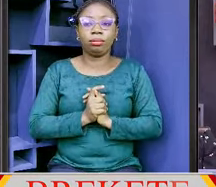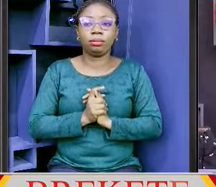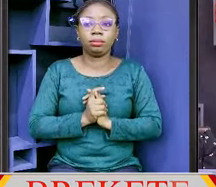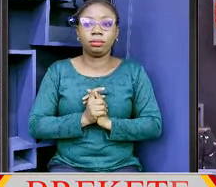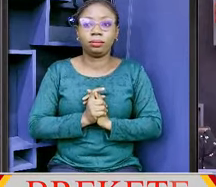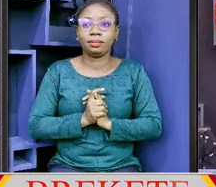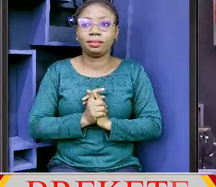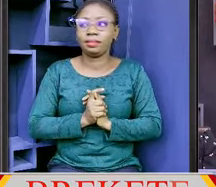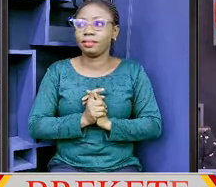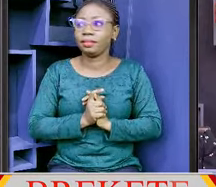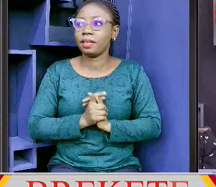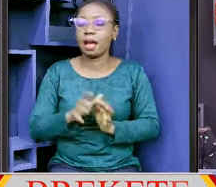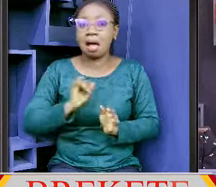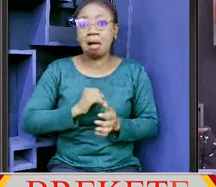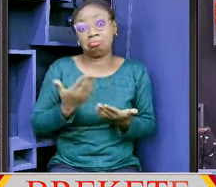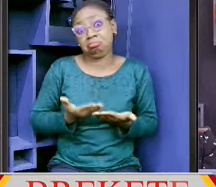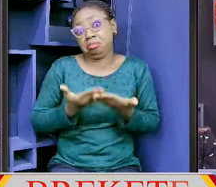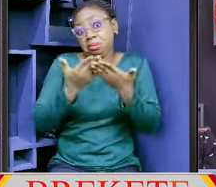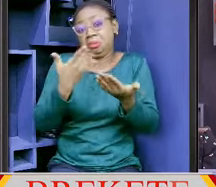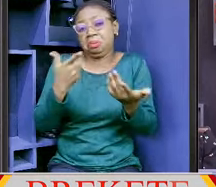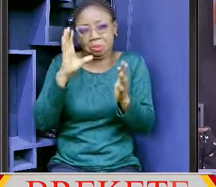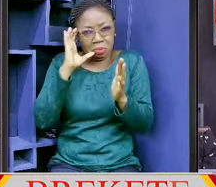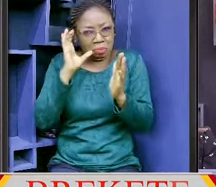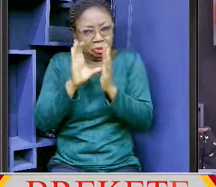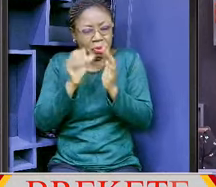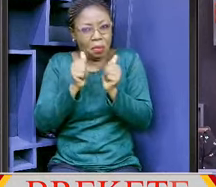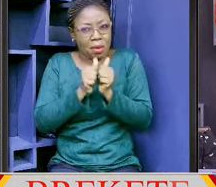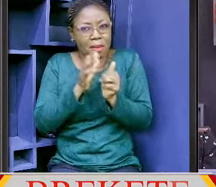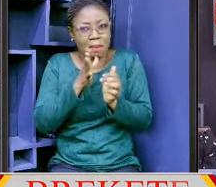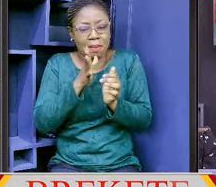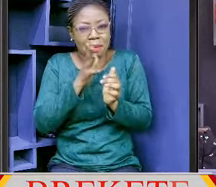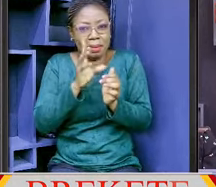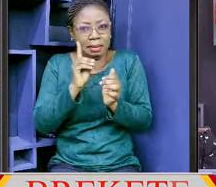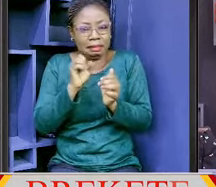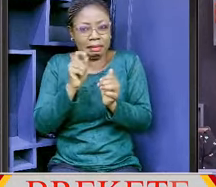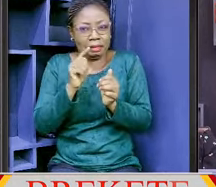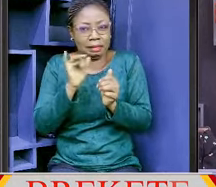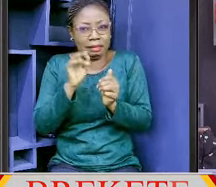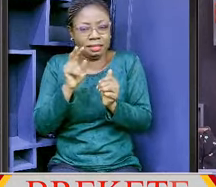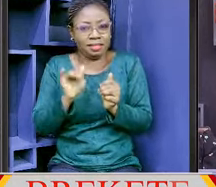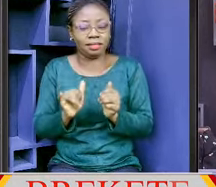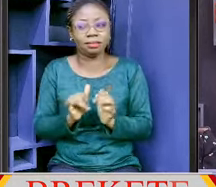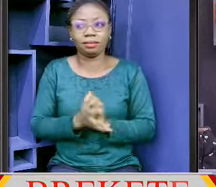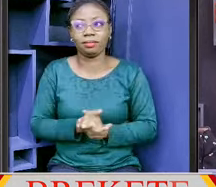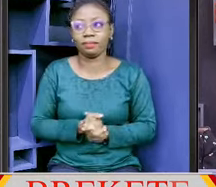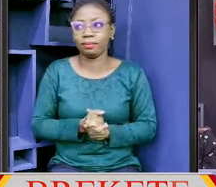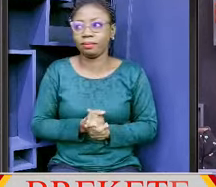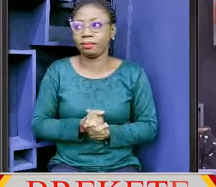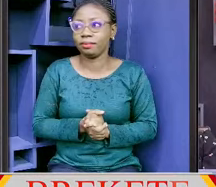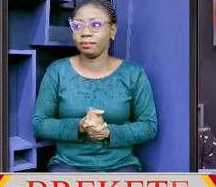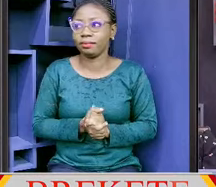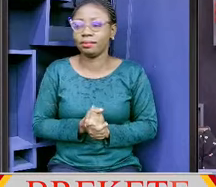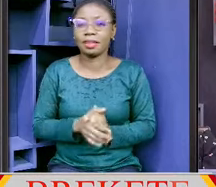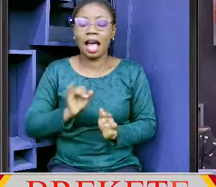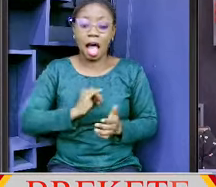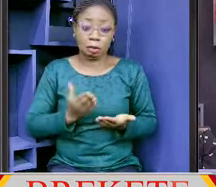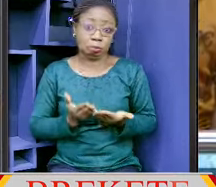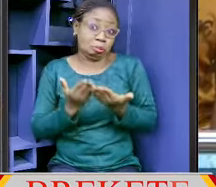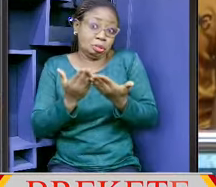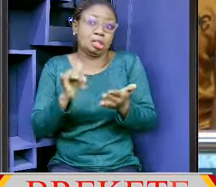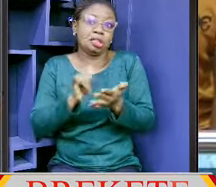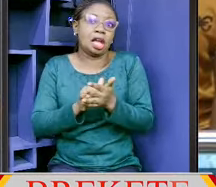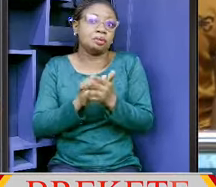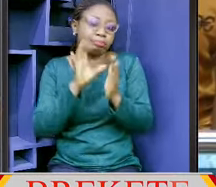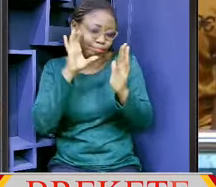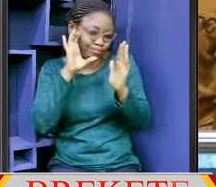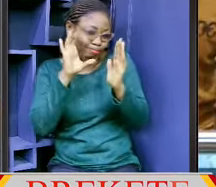He say? I was suggest you take picture with Mama Destiny. Give him the microphone. Ordinary, I'm suggesting that you